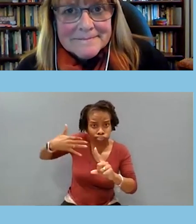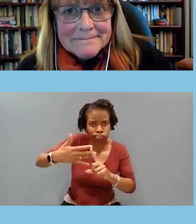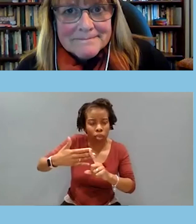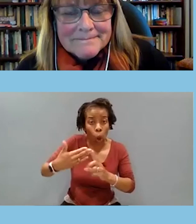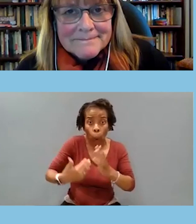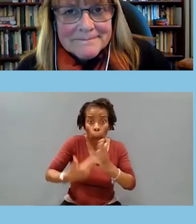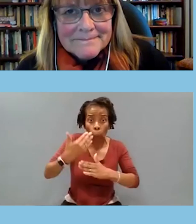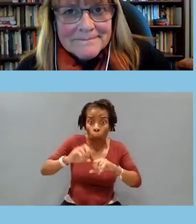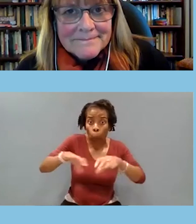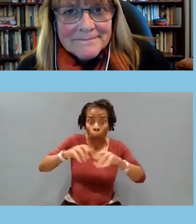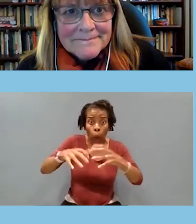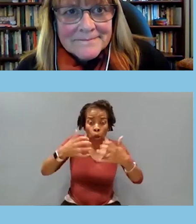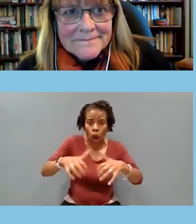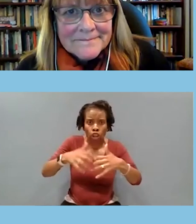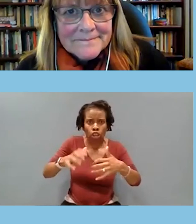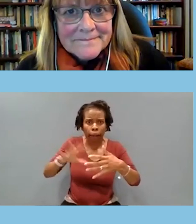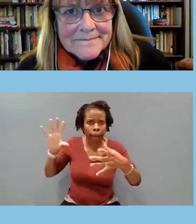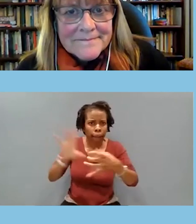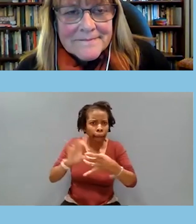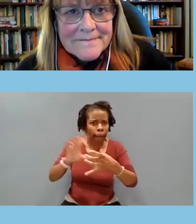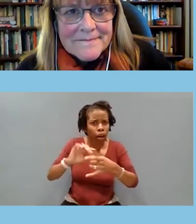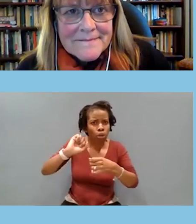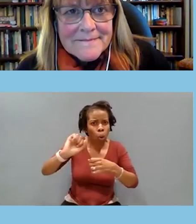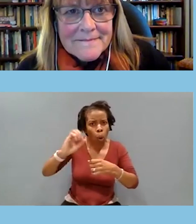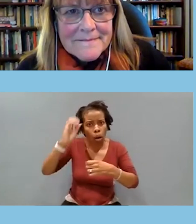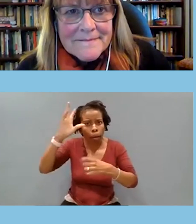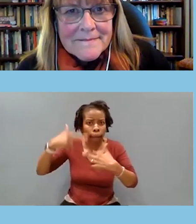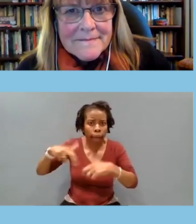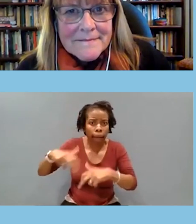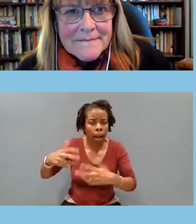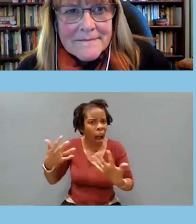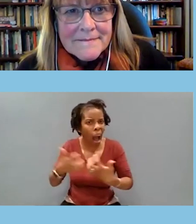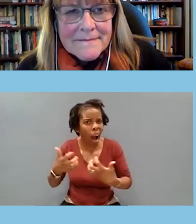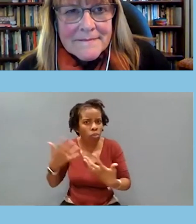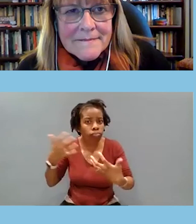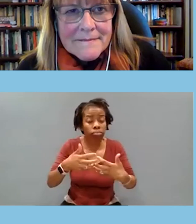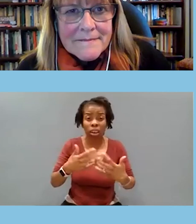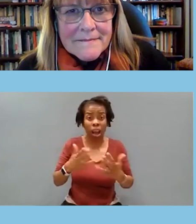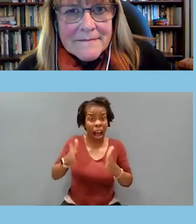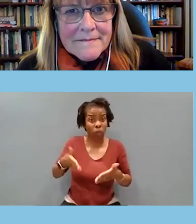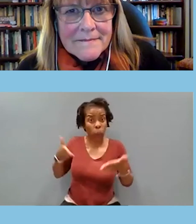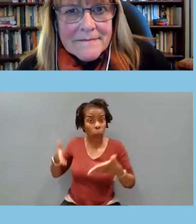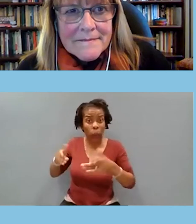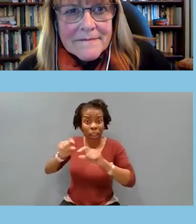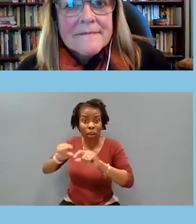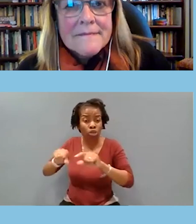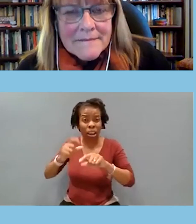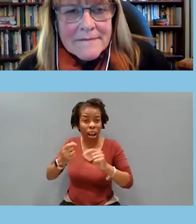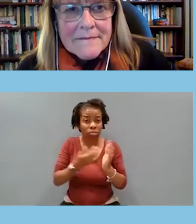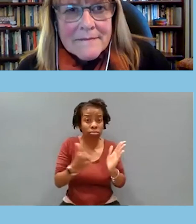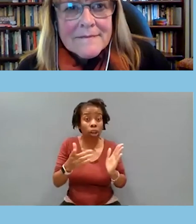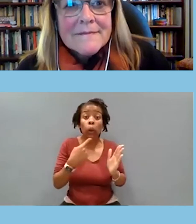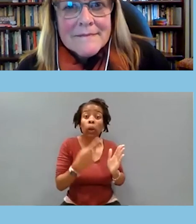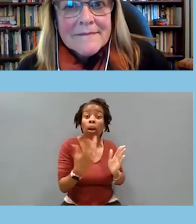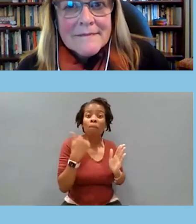And like thinking about, and it doesn't necessarily have to be captioning, but even just thinking about, you mentioned earlier about Zoom,